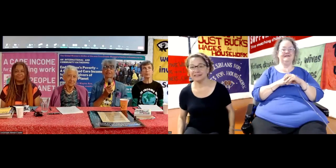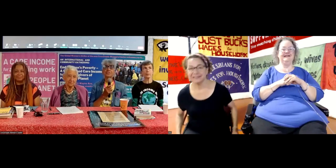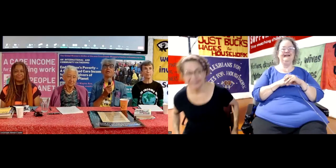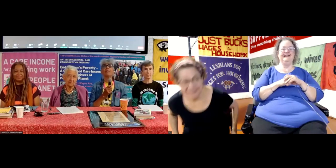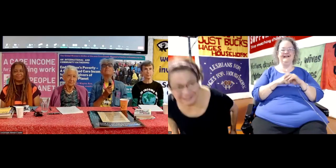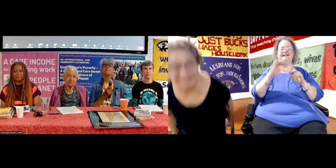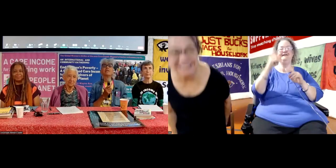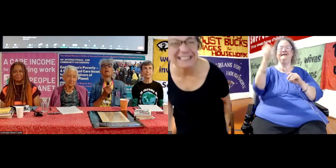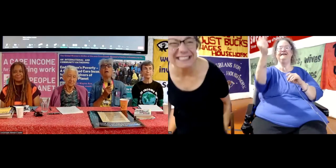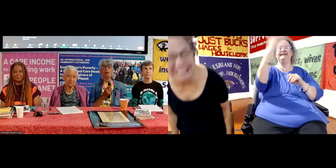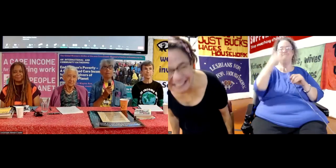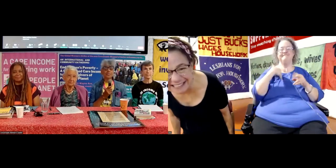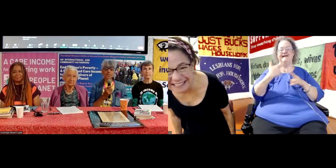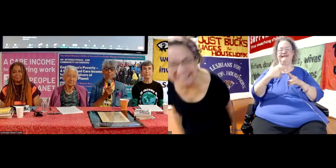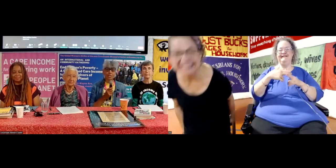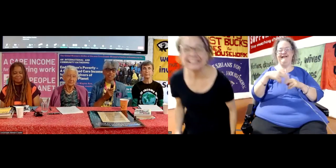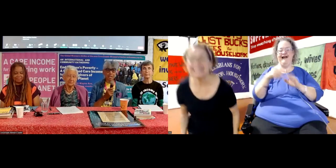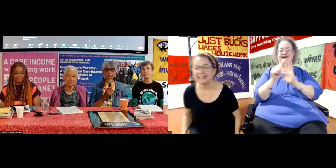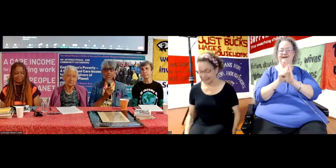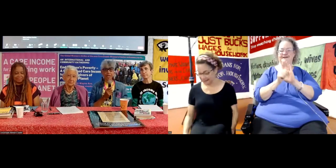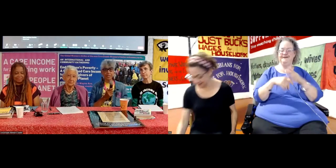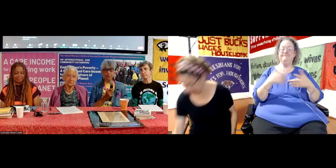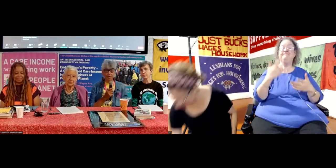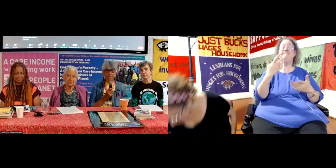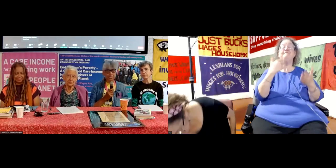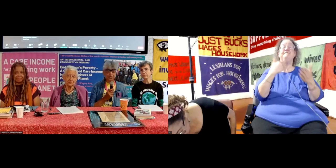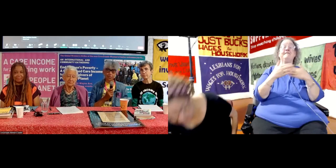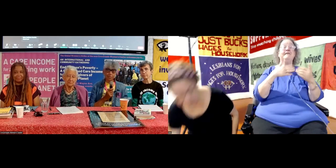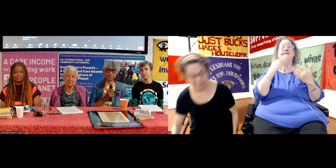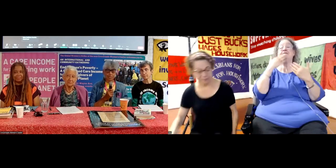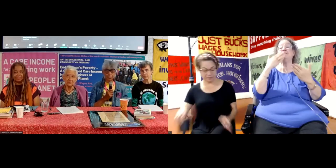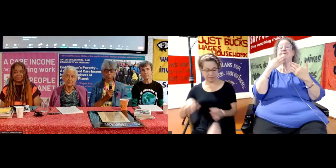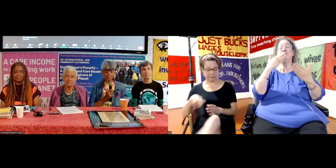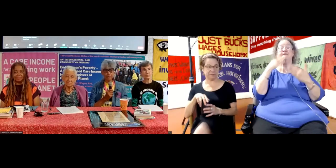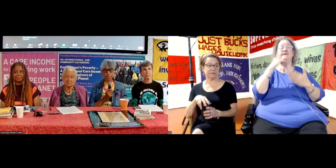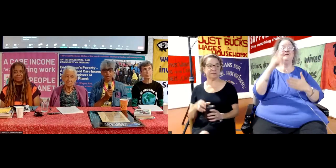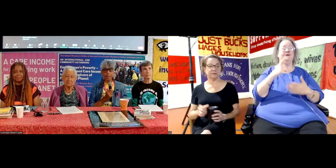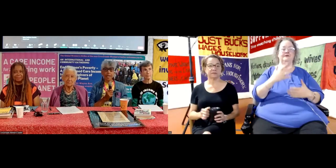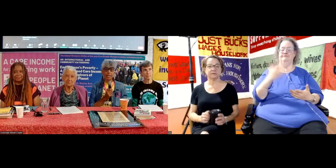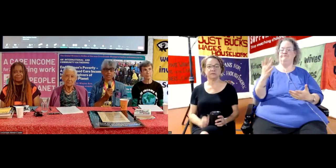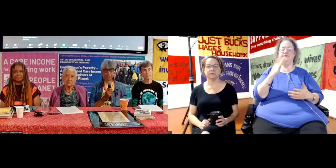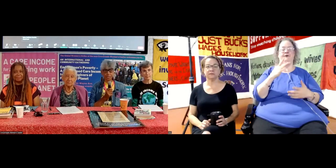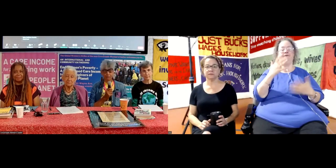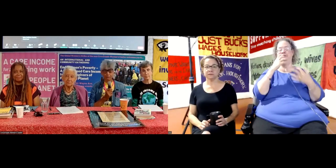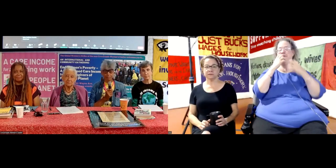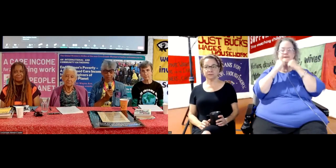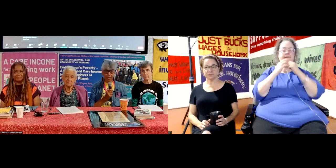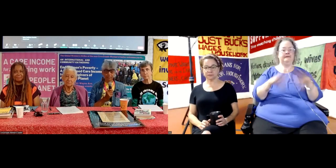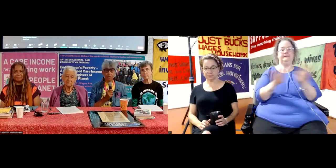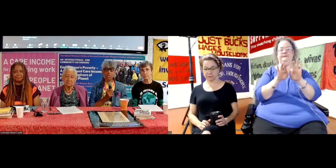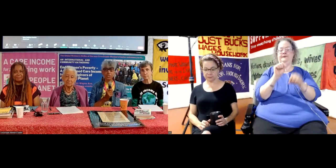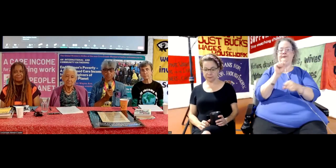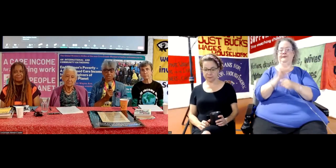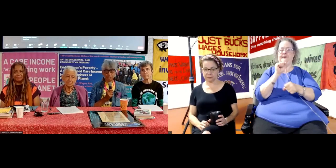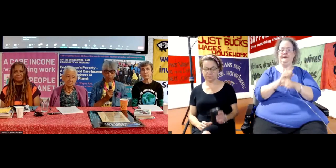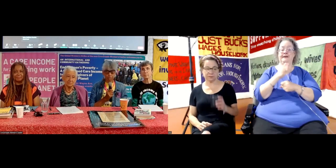Andrea, I'm sorry. So I wanted to acknowledge that and give our gratitude for such an important work and just remind